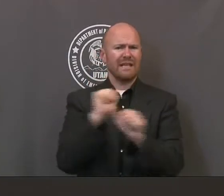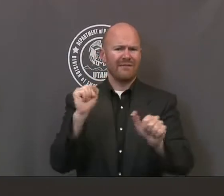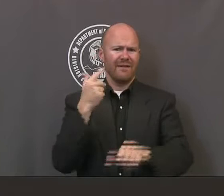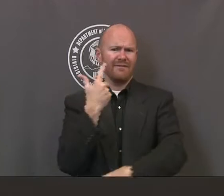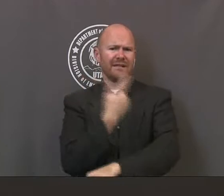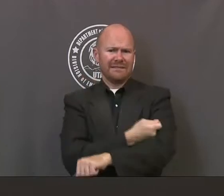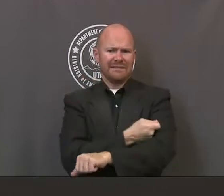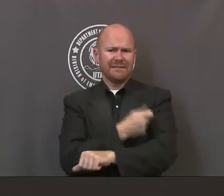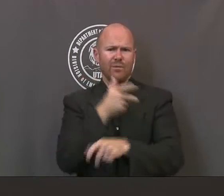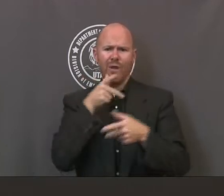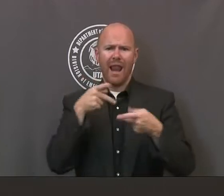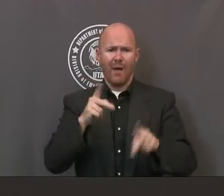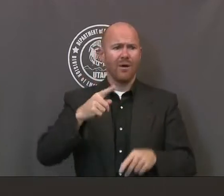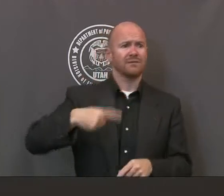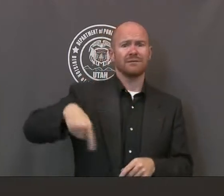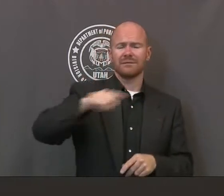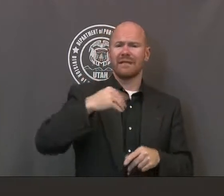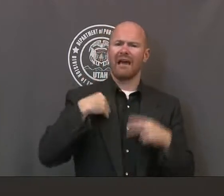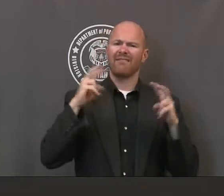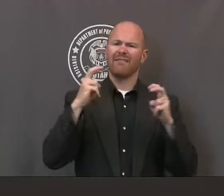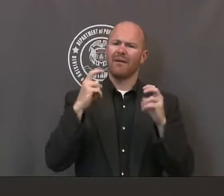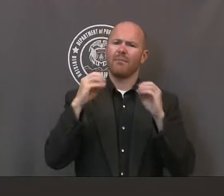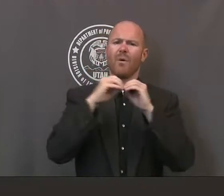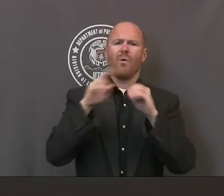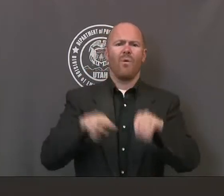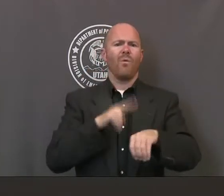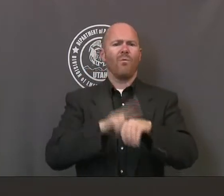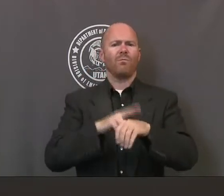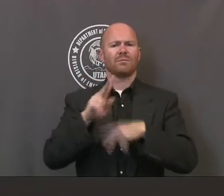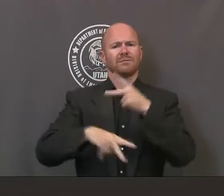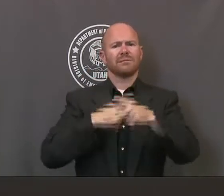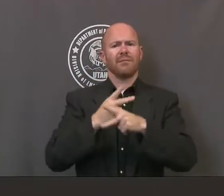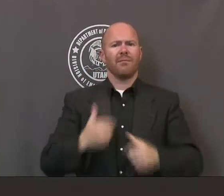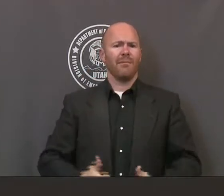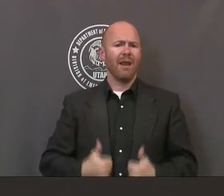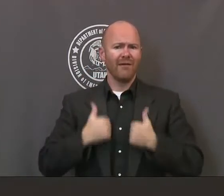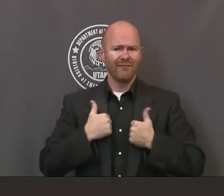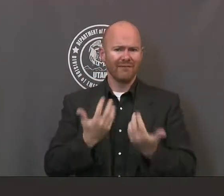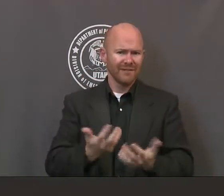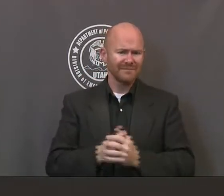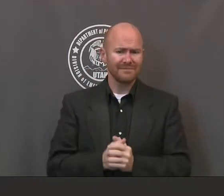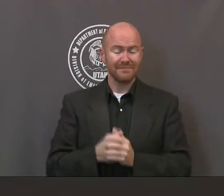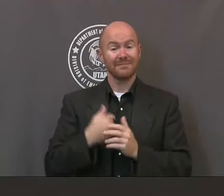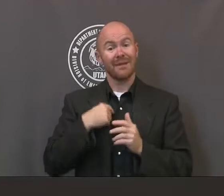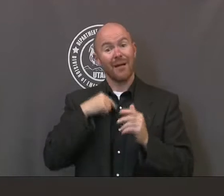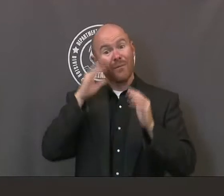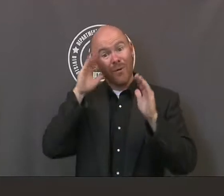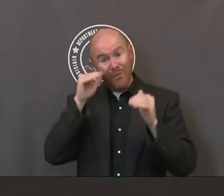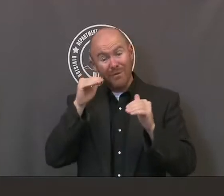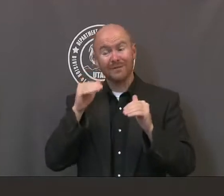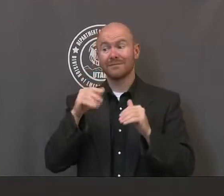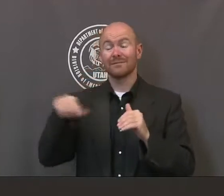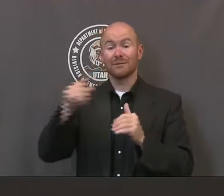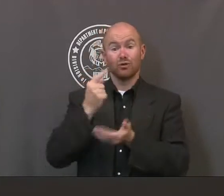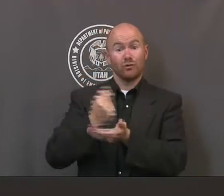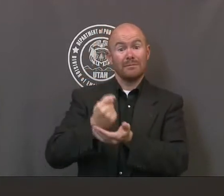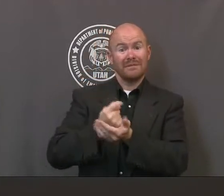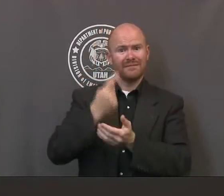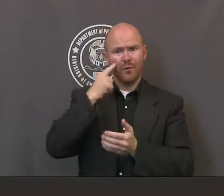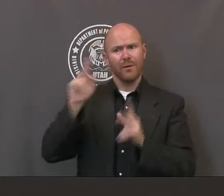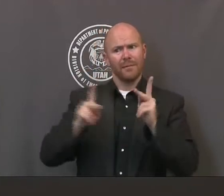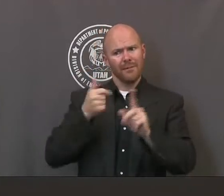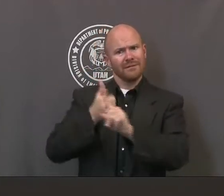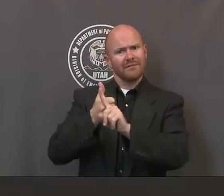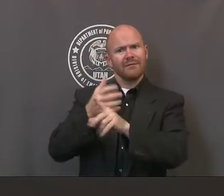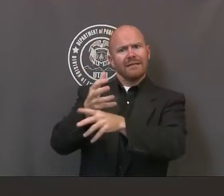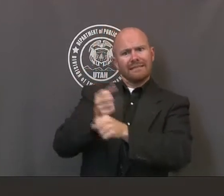allow us to resume our more normal patterns of life. I also pray for improved treatments to reduce the severity of the infection when it